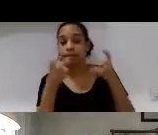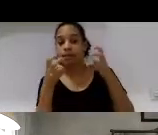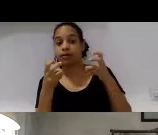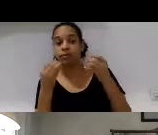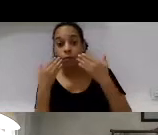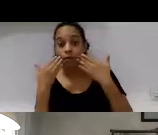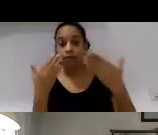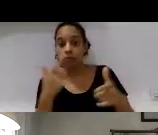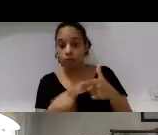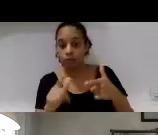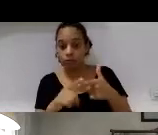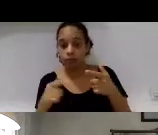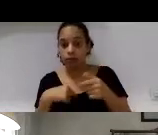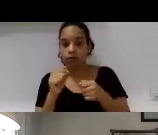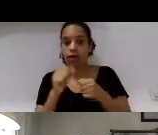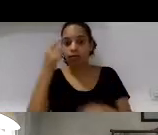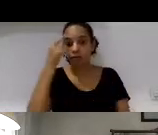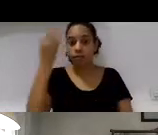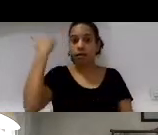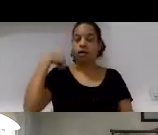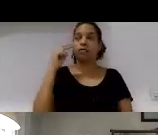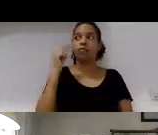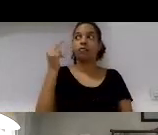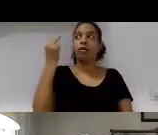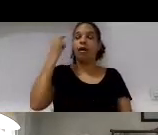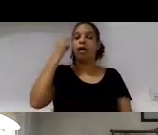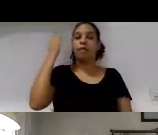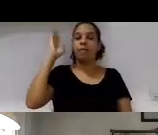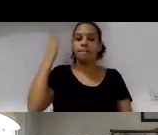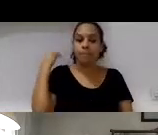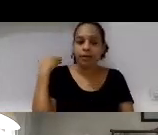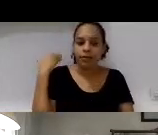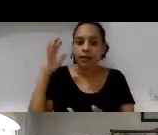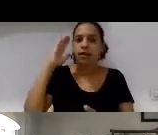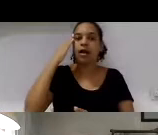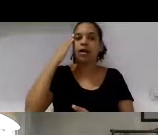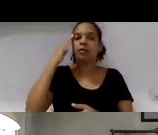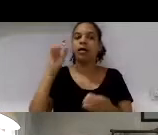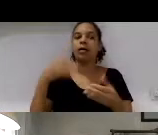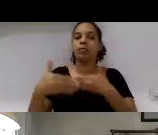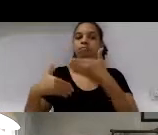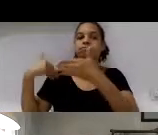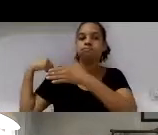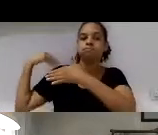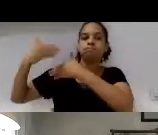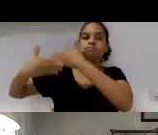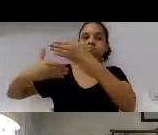of past reality, but is itself an expression produced by that past.